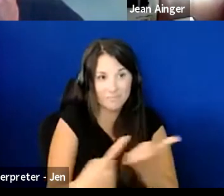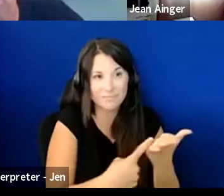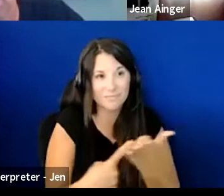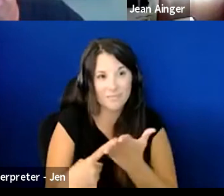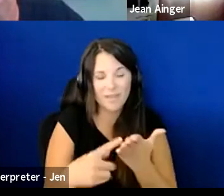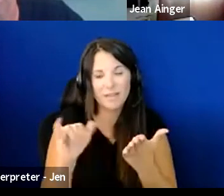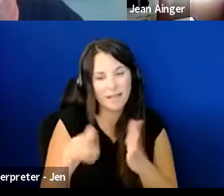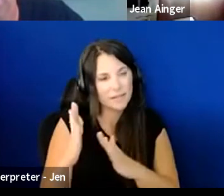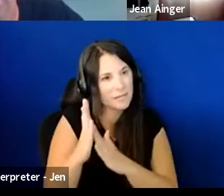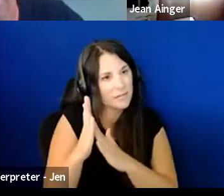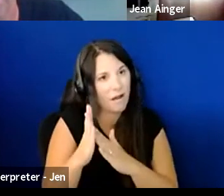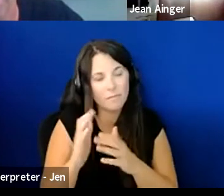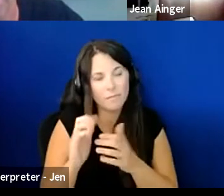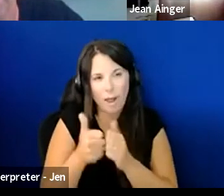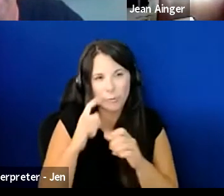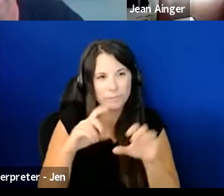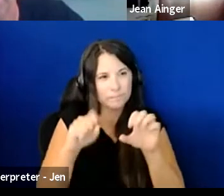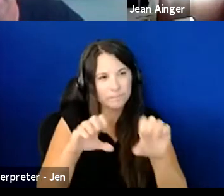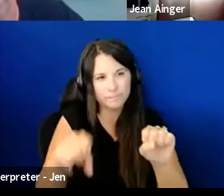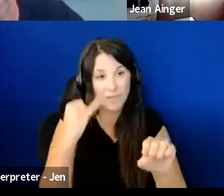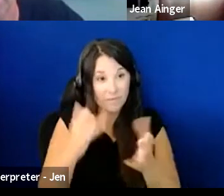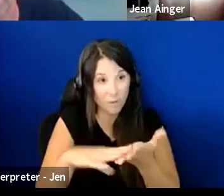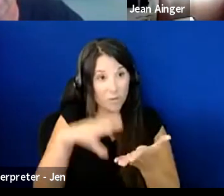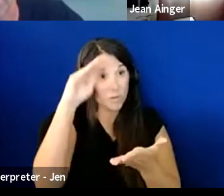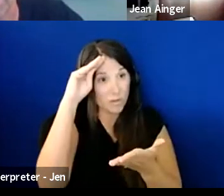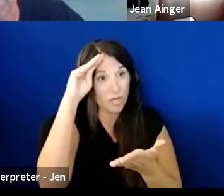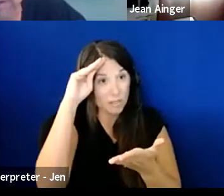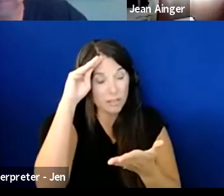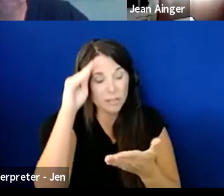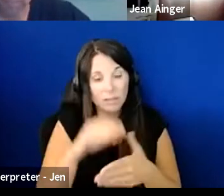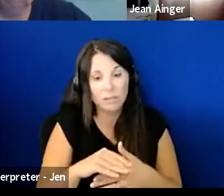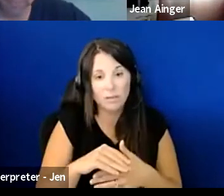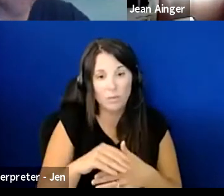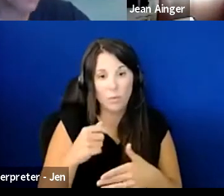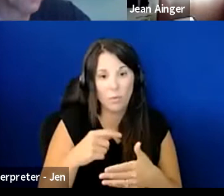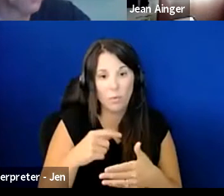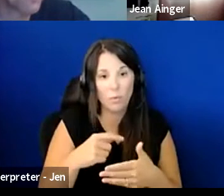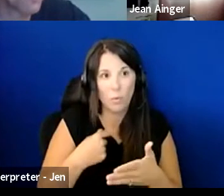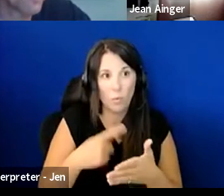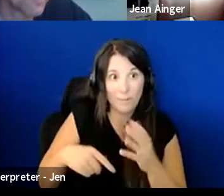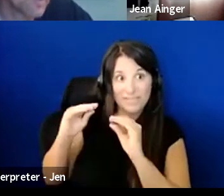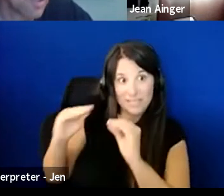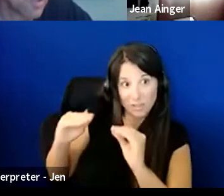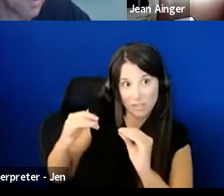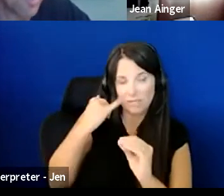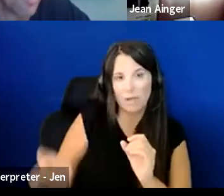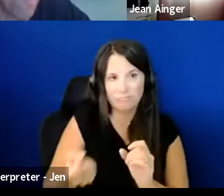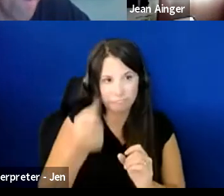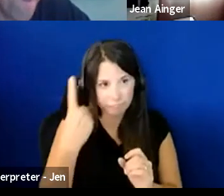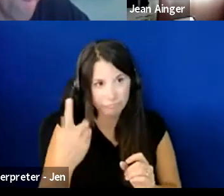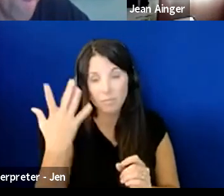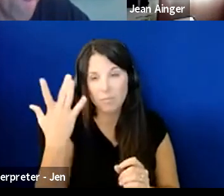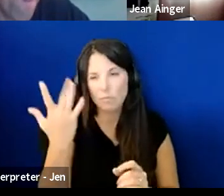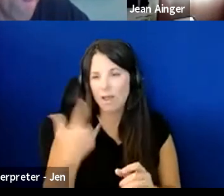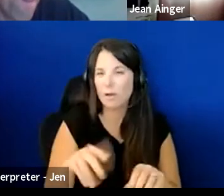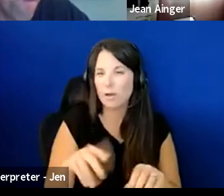actually learning the material that I'm getting across to them, because what I do is I usually do weekly discussions where